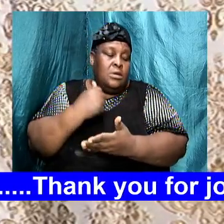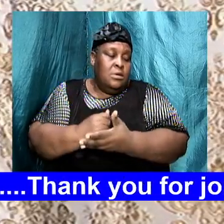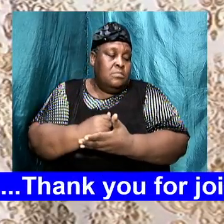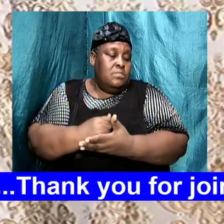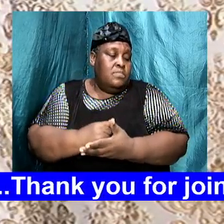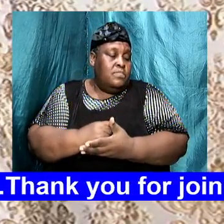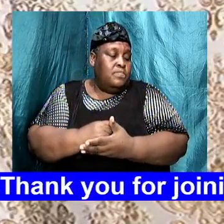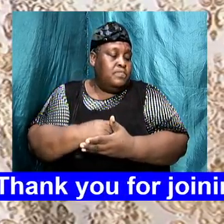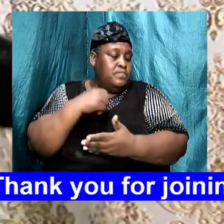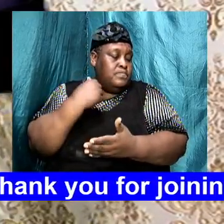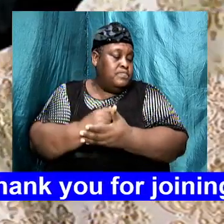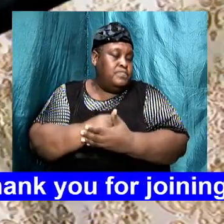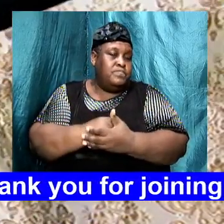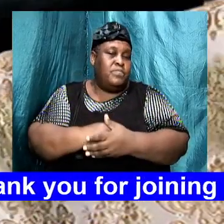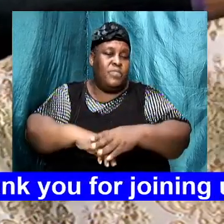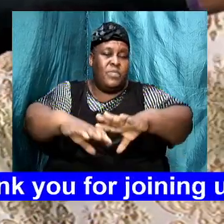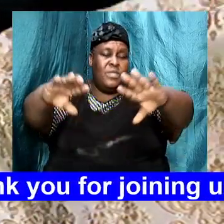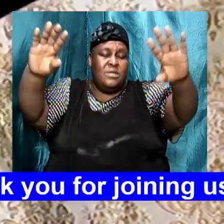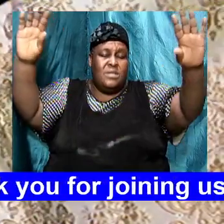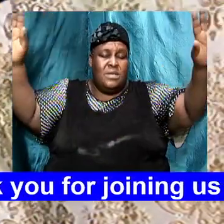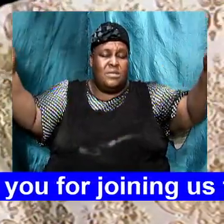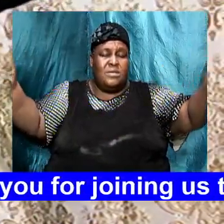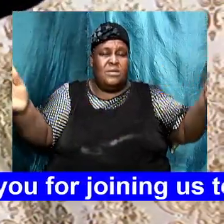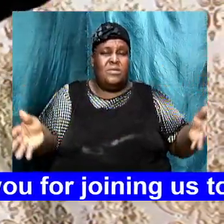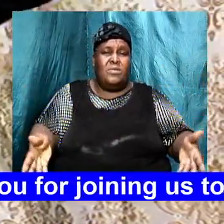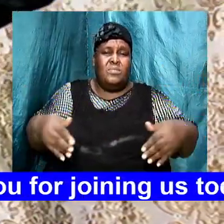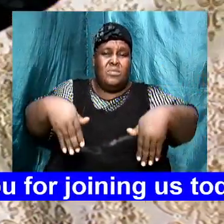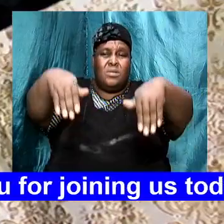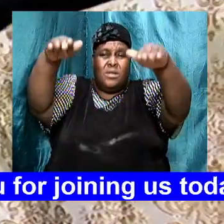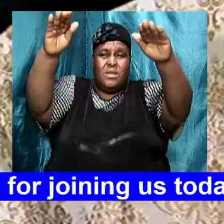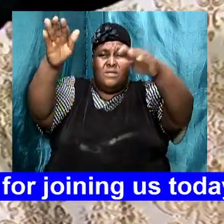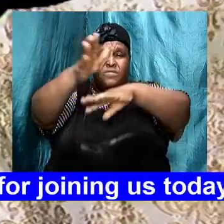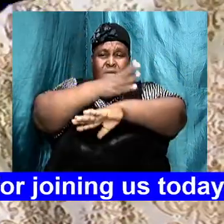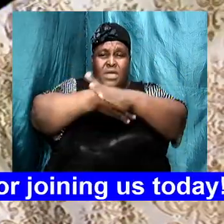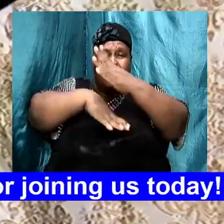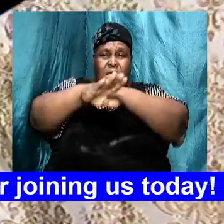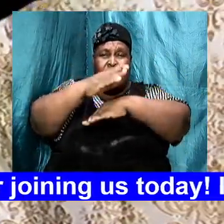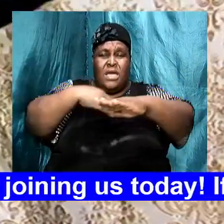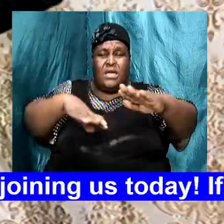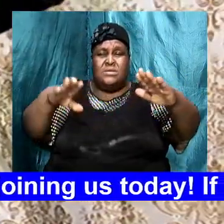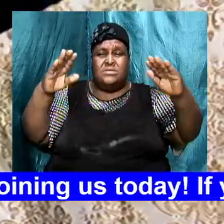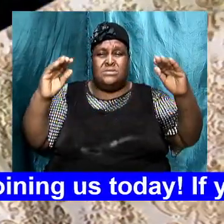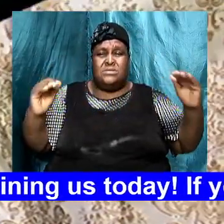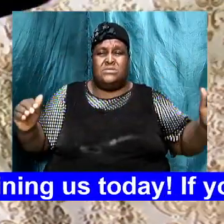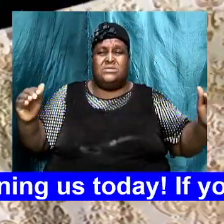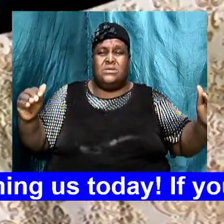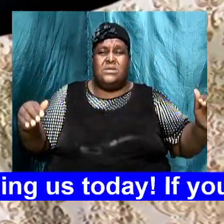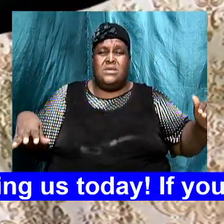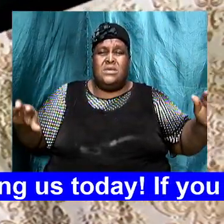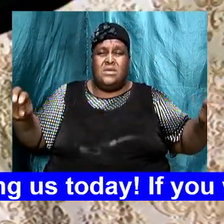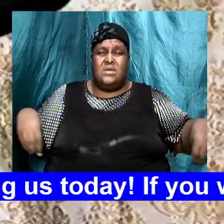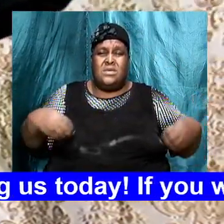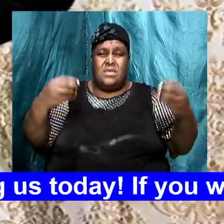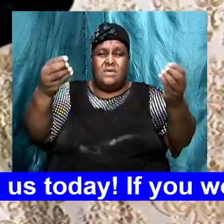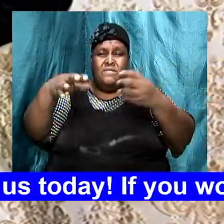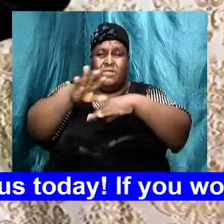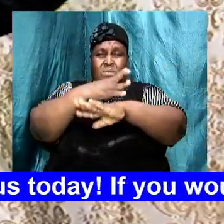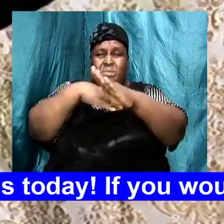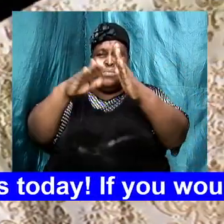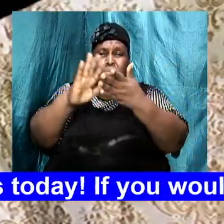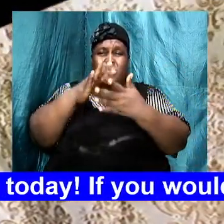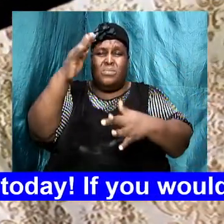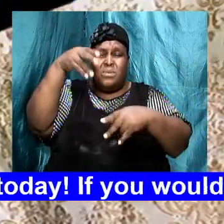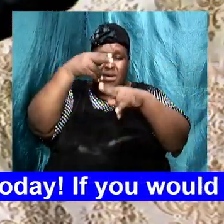amen, amen, amen, amen. Just lift your hands. Just lift your hands one time. Amen, amen. Just lift your hands one time. We give you glory, God. We give you honor. We give